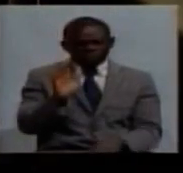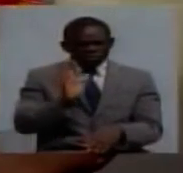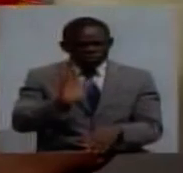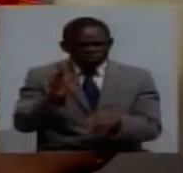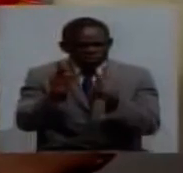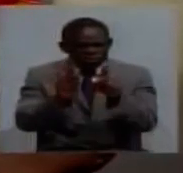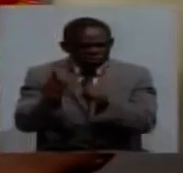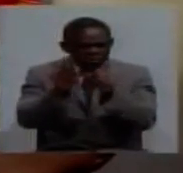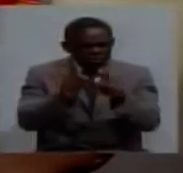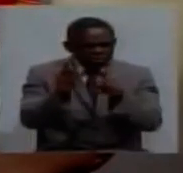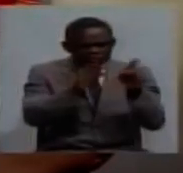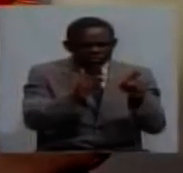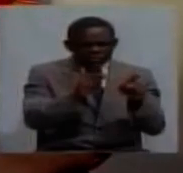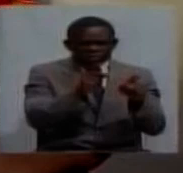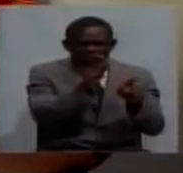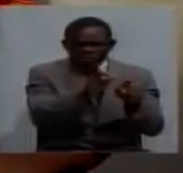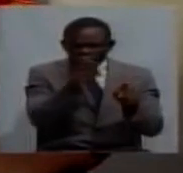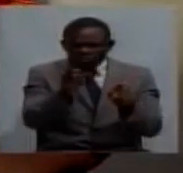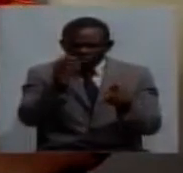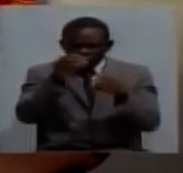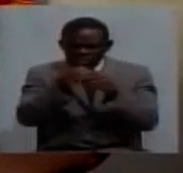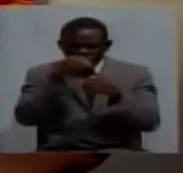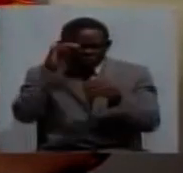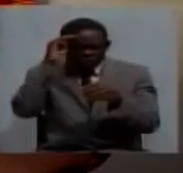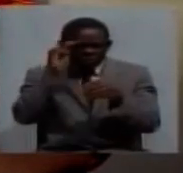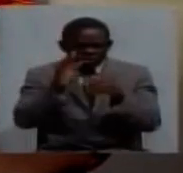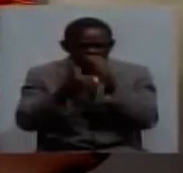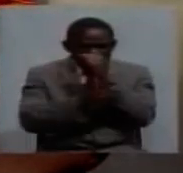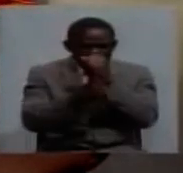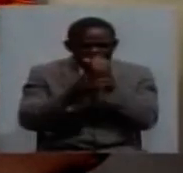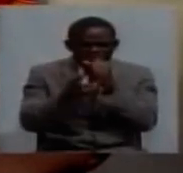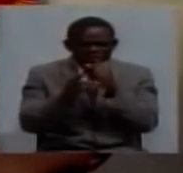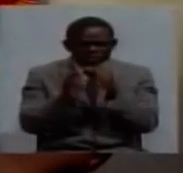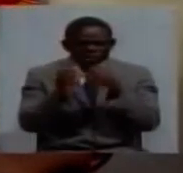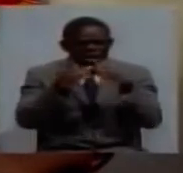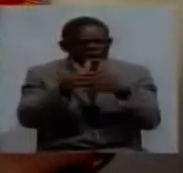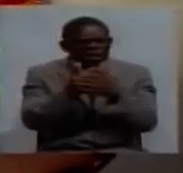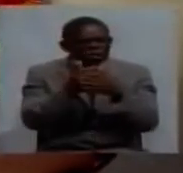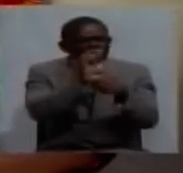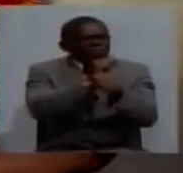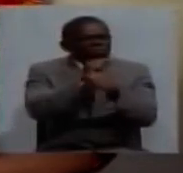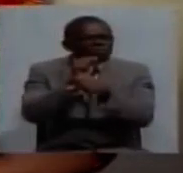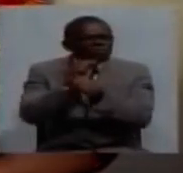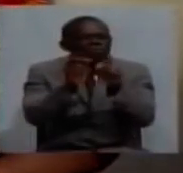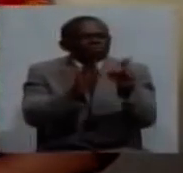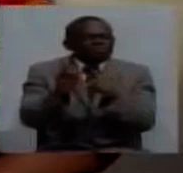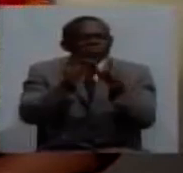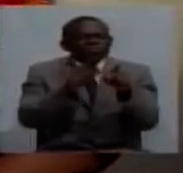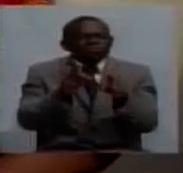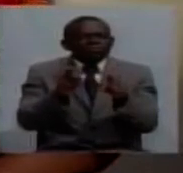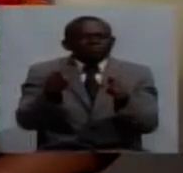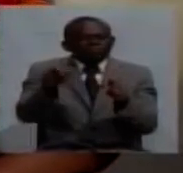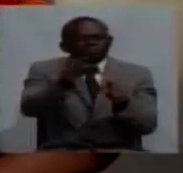performance framework of the individuals that make up that ministry, the department, up to the individual level. So you can actually have targets of